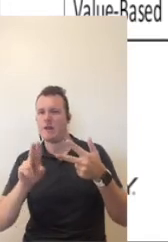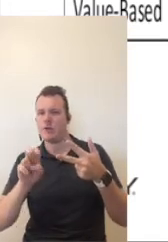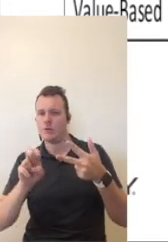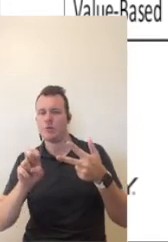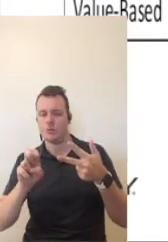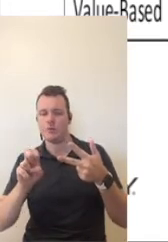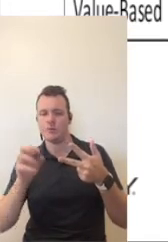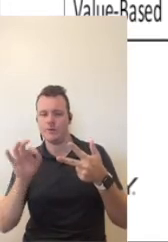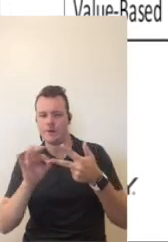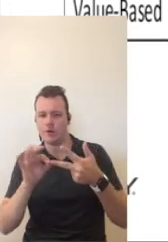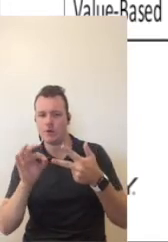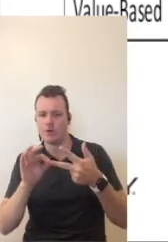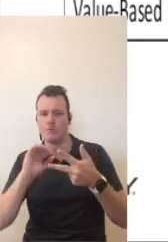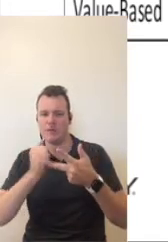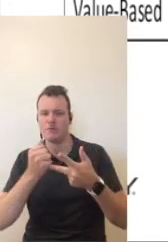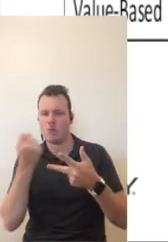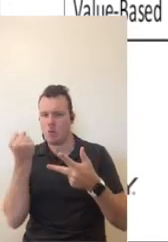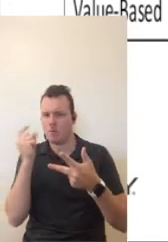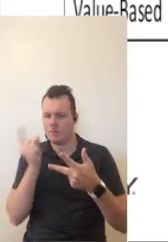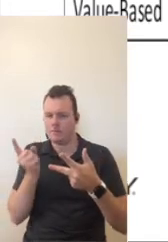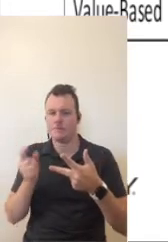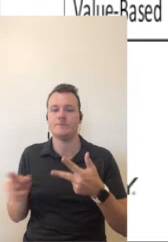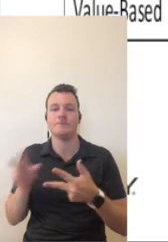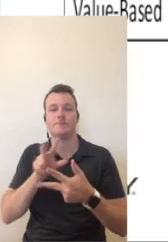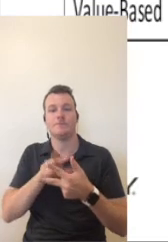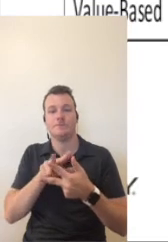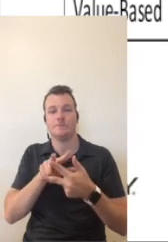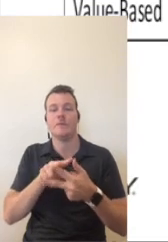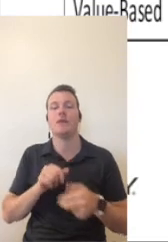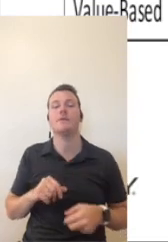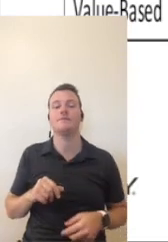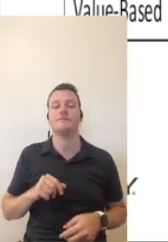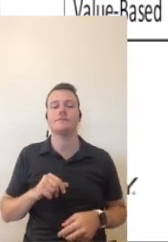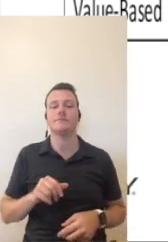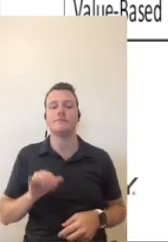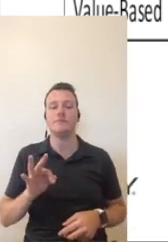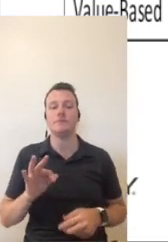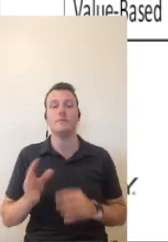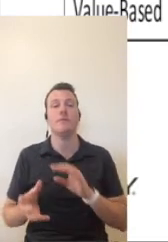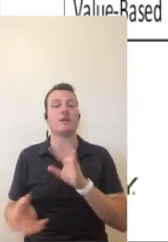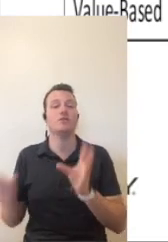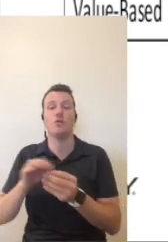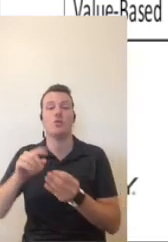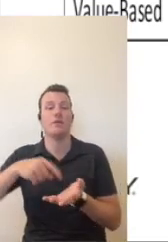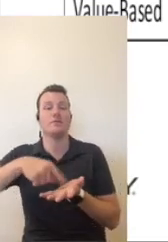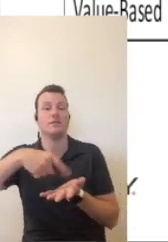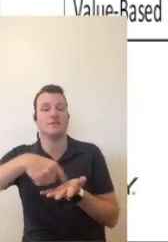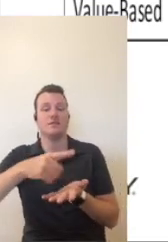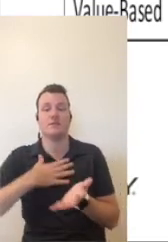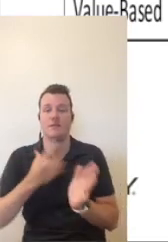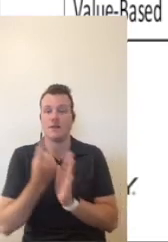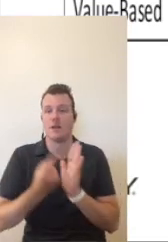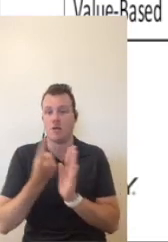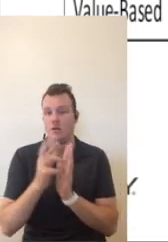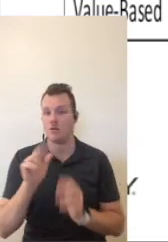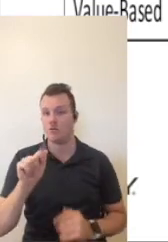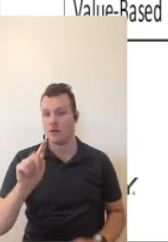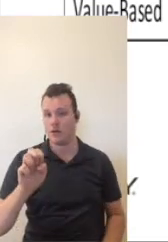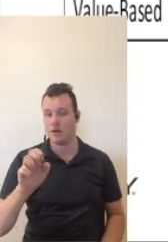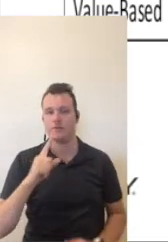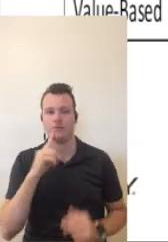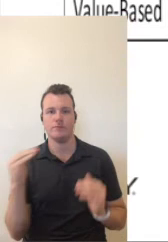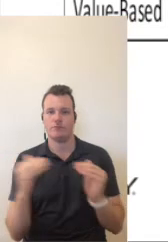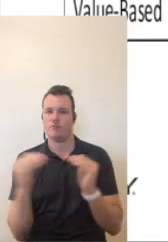is $400. Okay, I'm going to come back to the value based in a minute. If I now start to look at